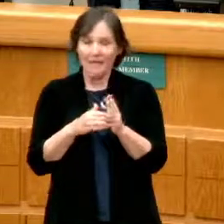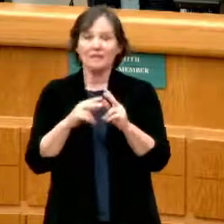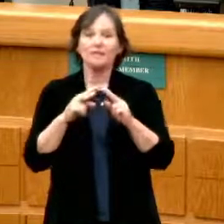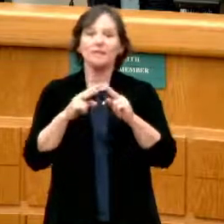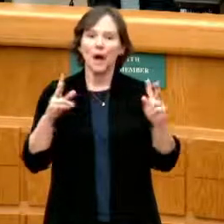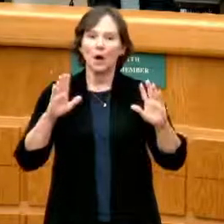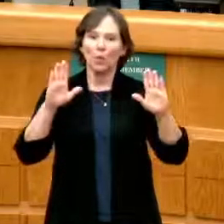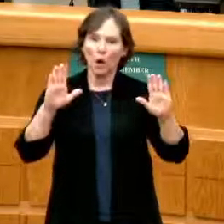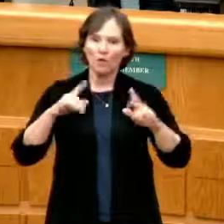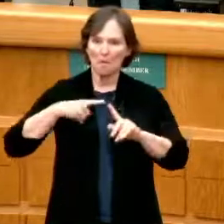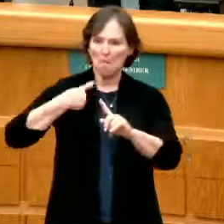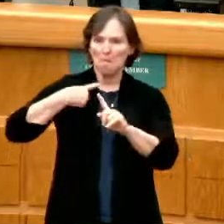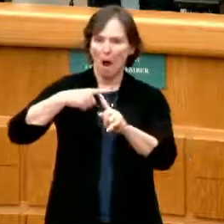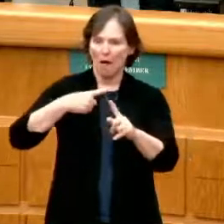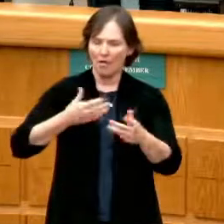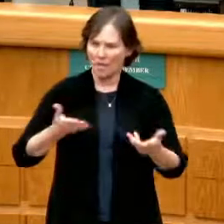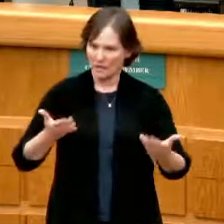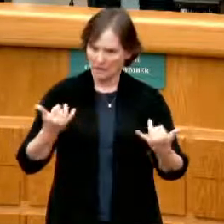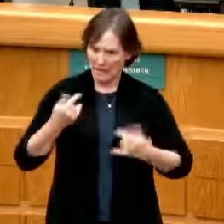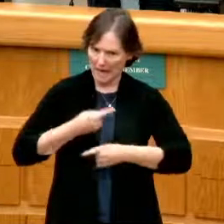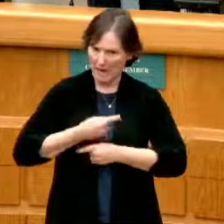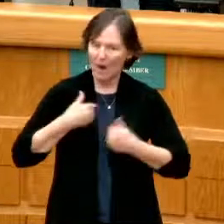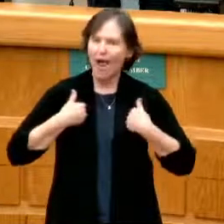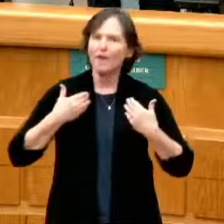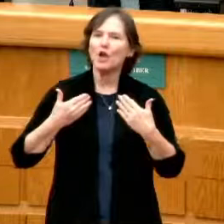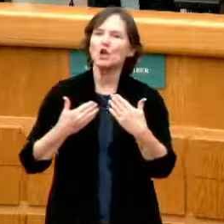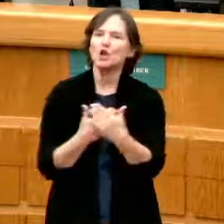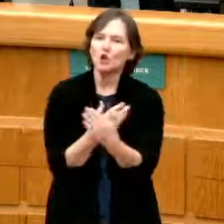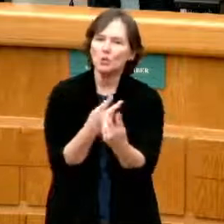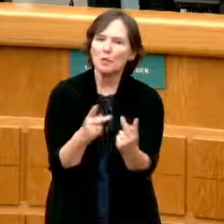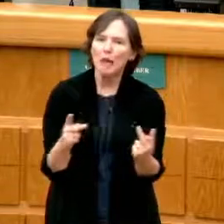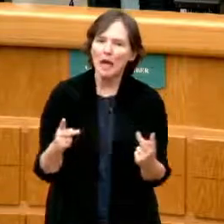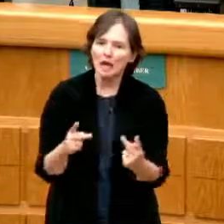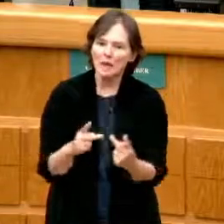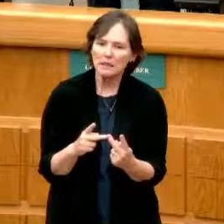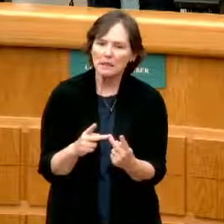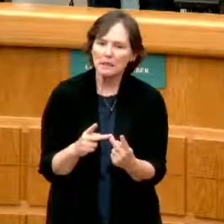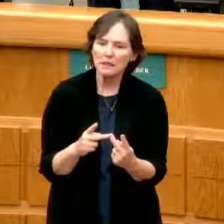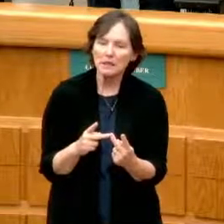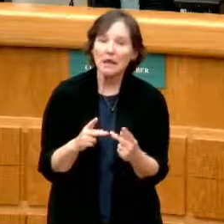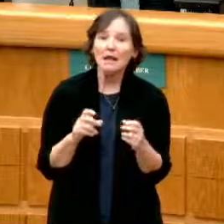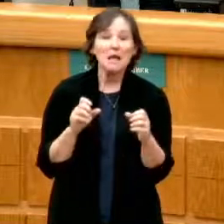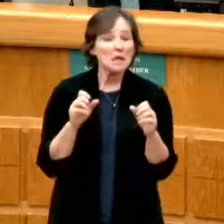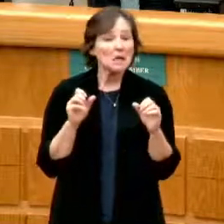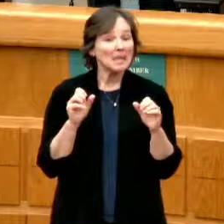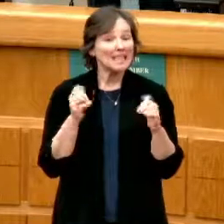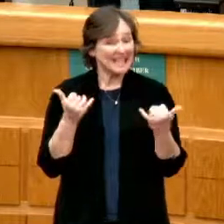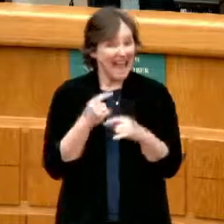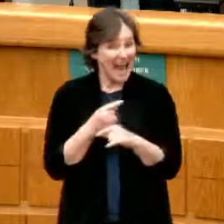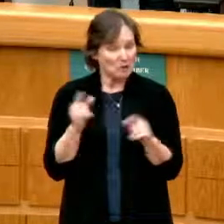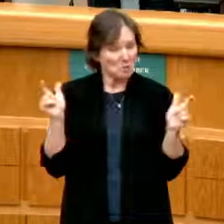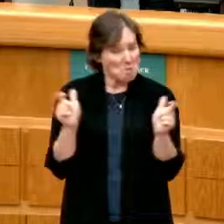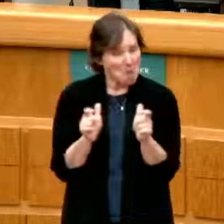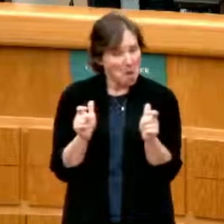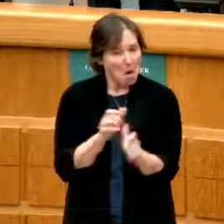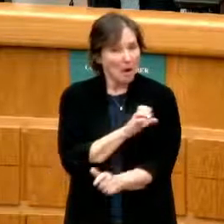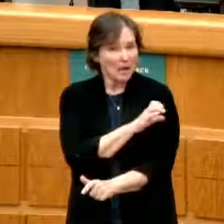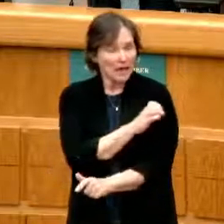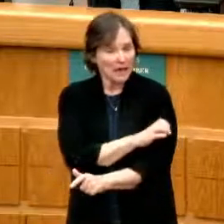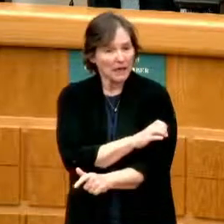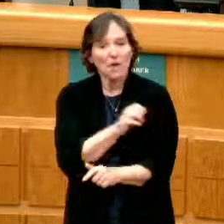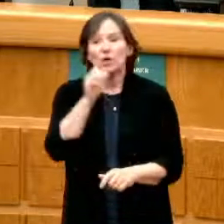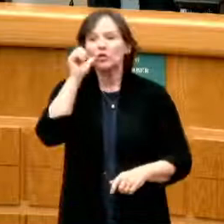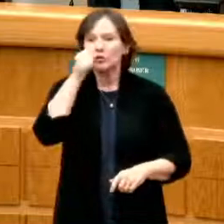venue that can have it can truly become a mega site. It might have been a mini clinic today, but tomorrow